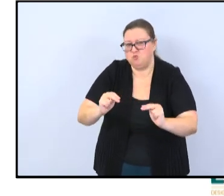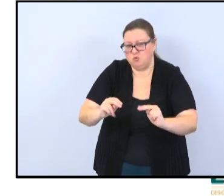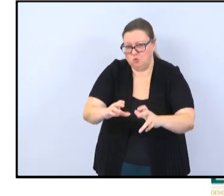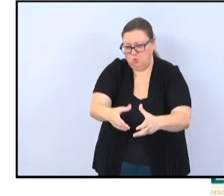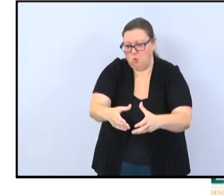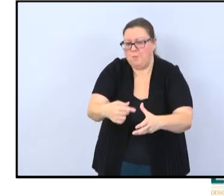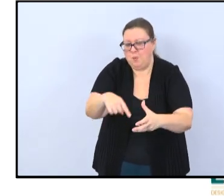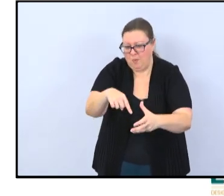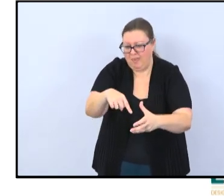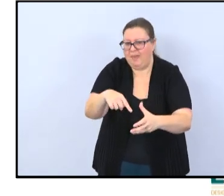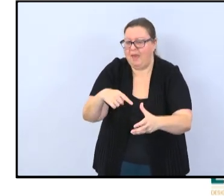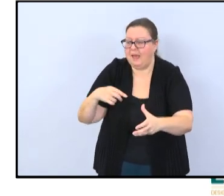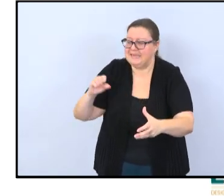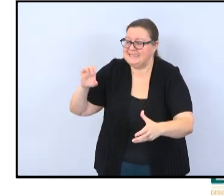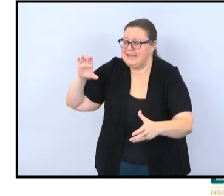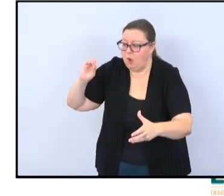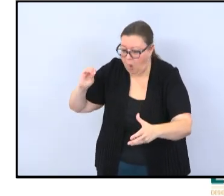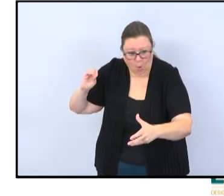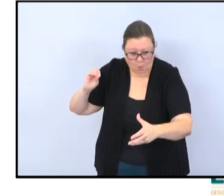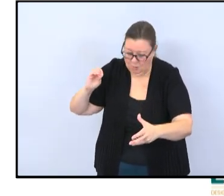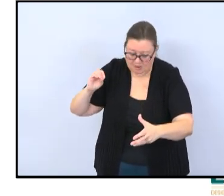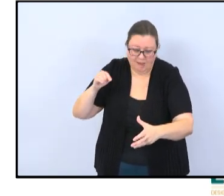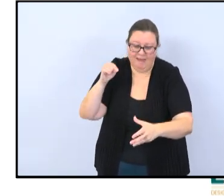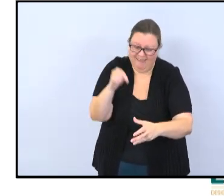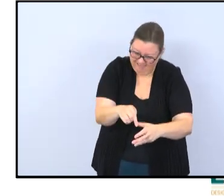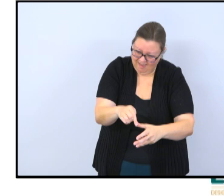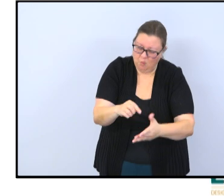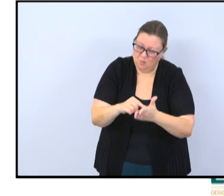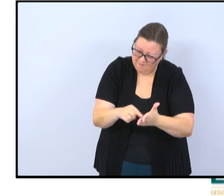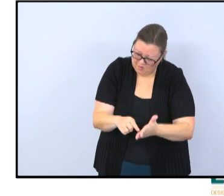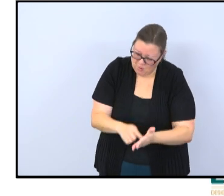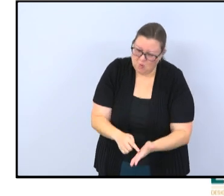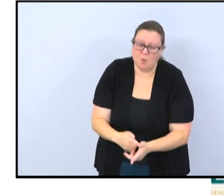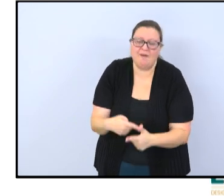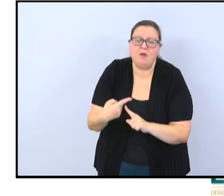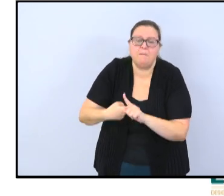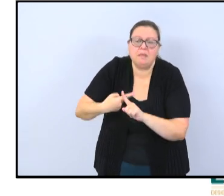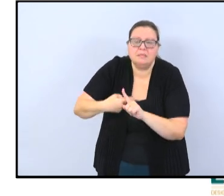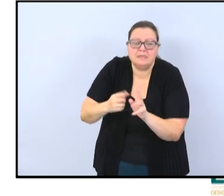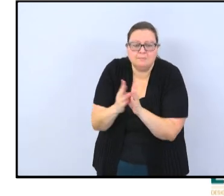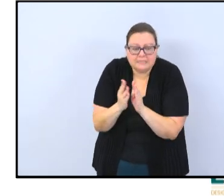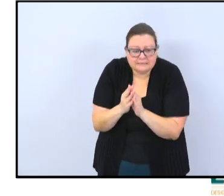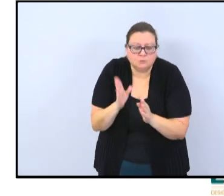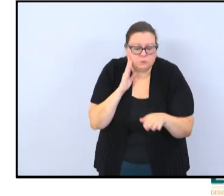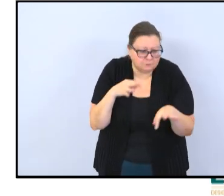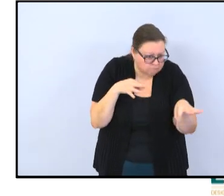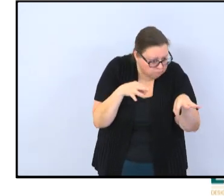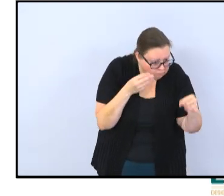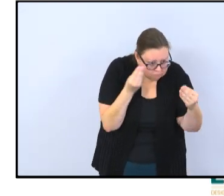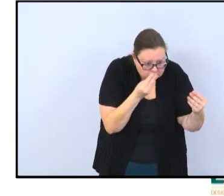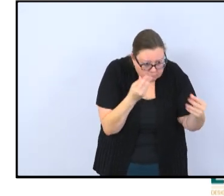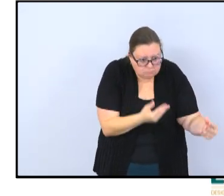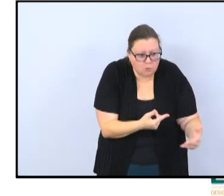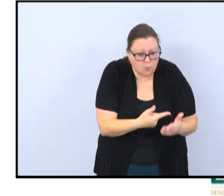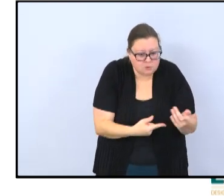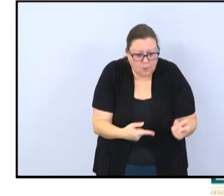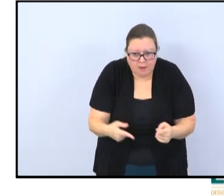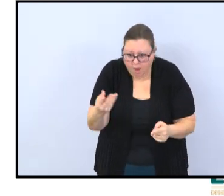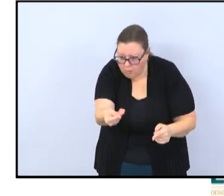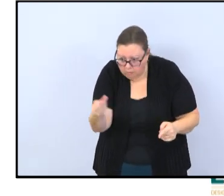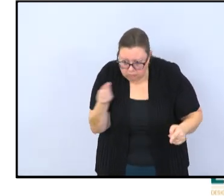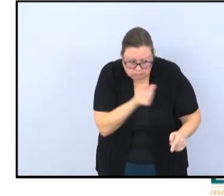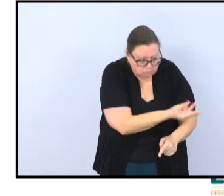furnished third-party review. We'll have monthly meetings. We'll stay with your staff. We'll keep everybody advised of what's going